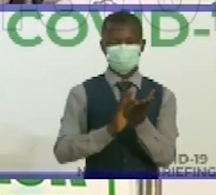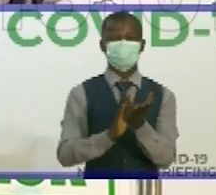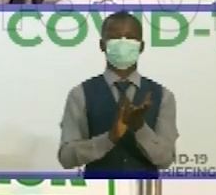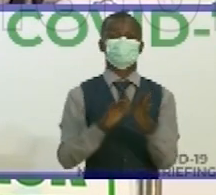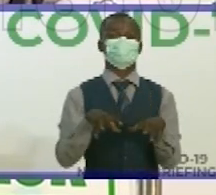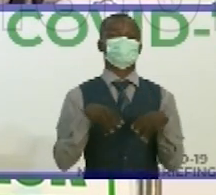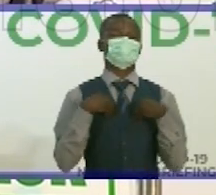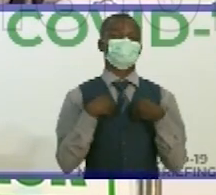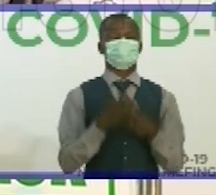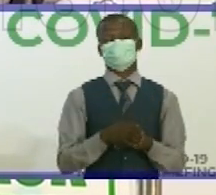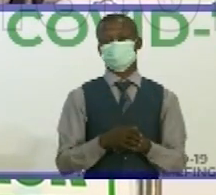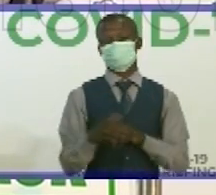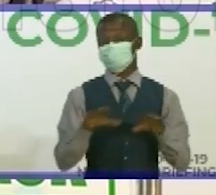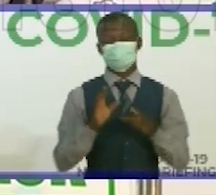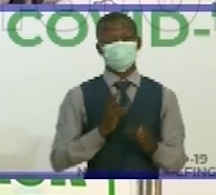us a world of good